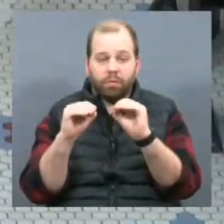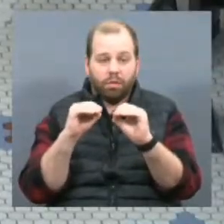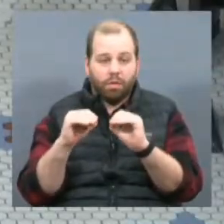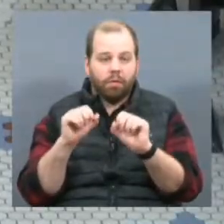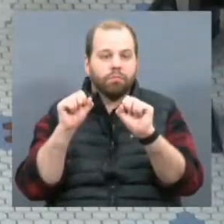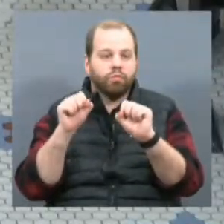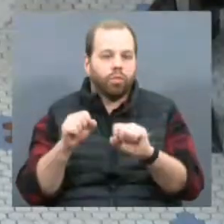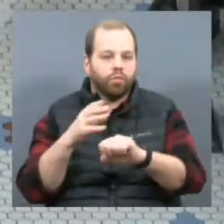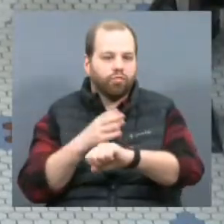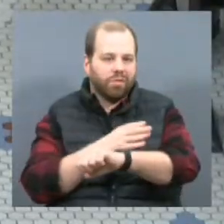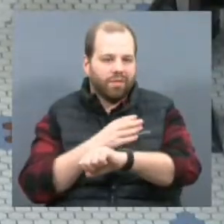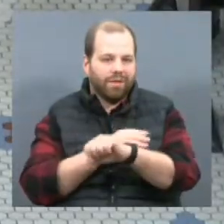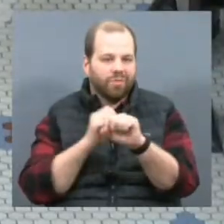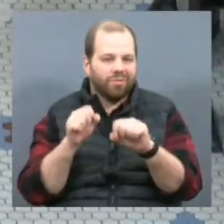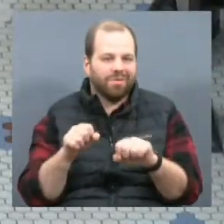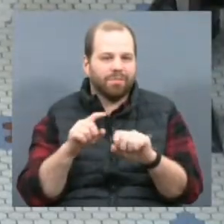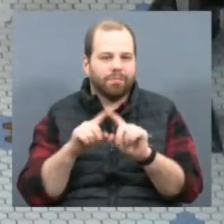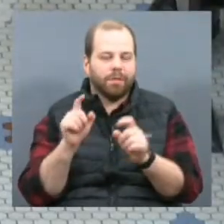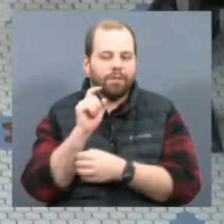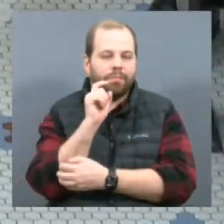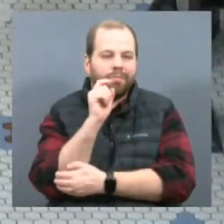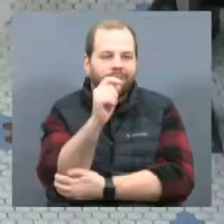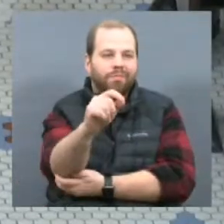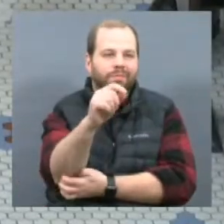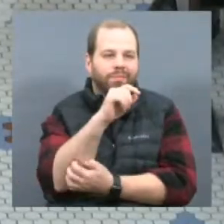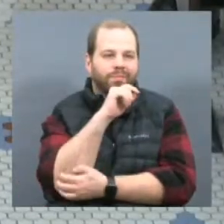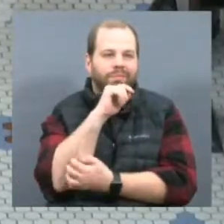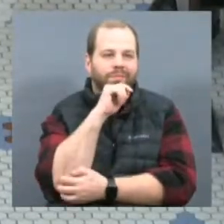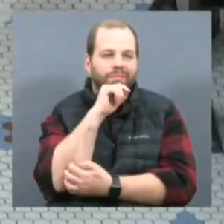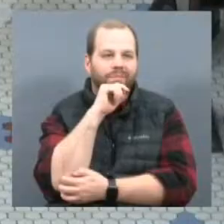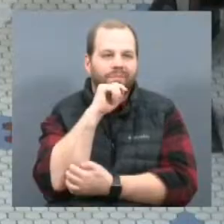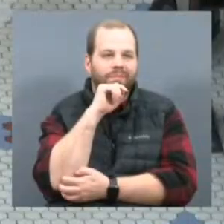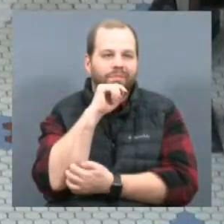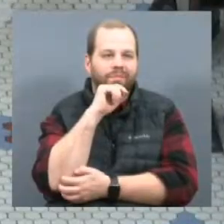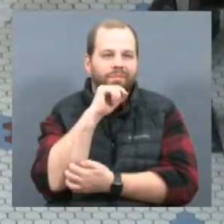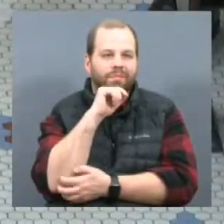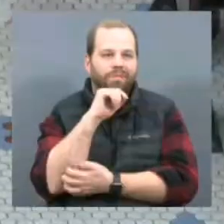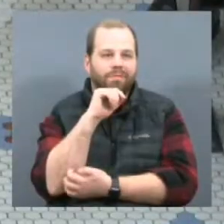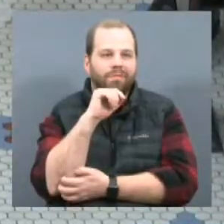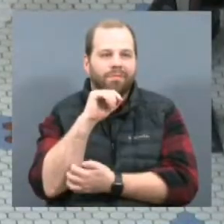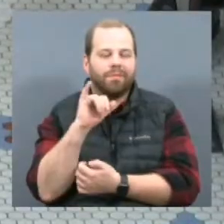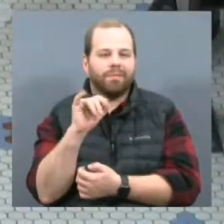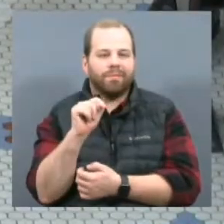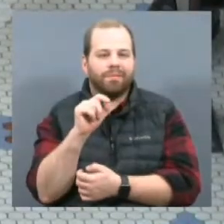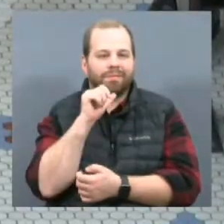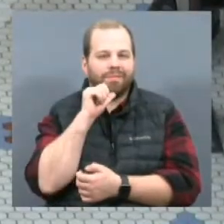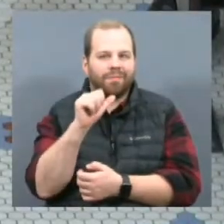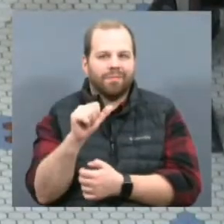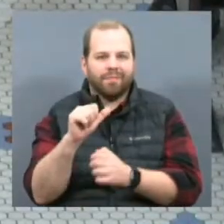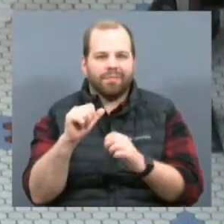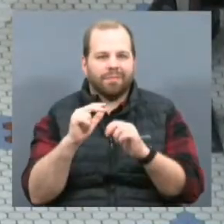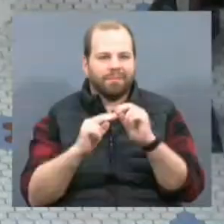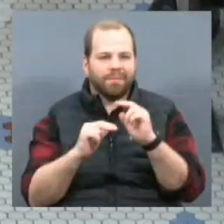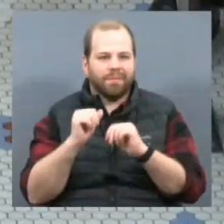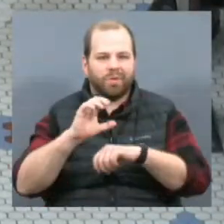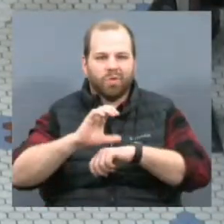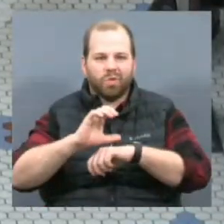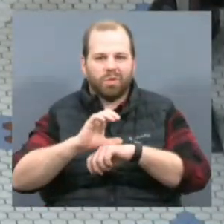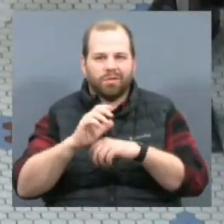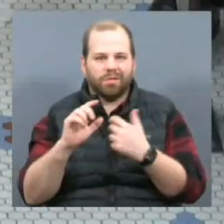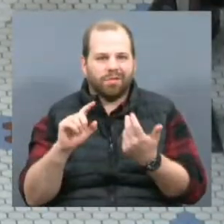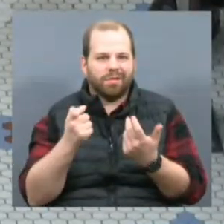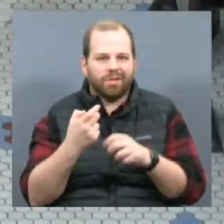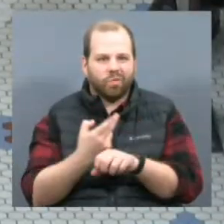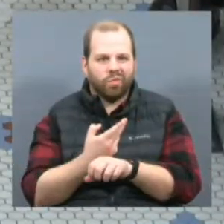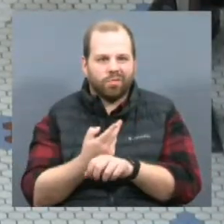be renovated. But it's not a facility that the church really has a use for and